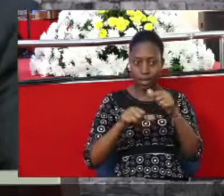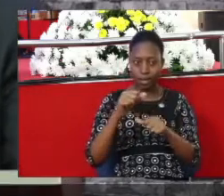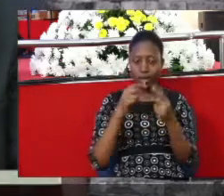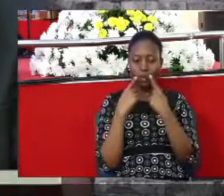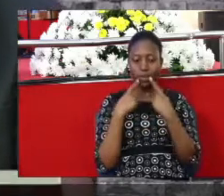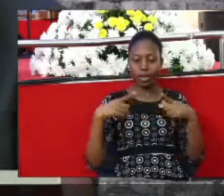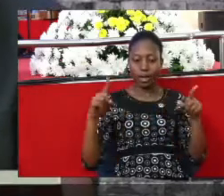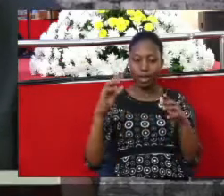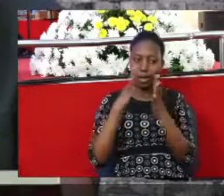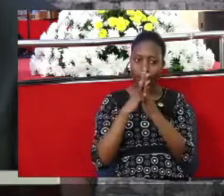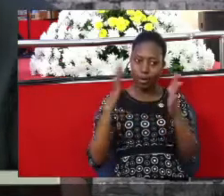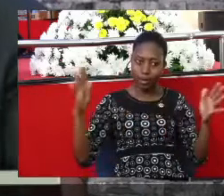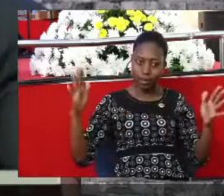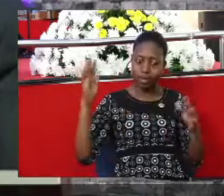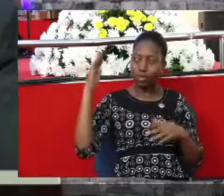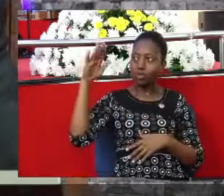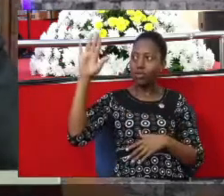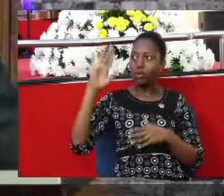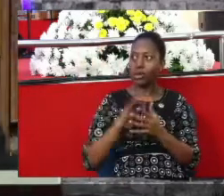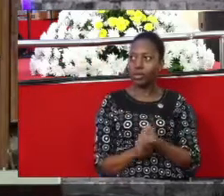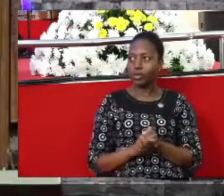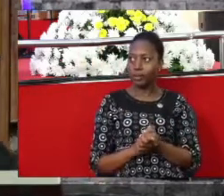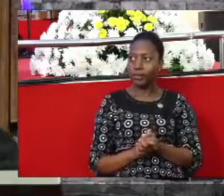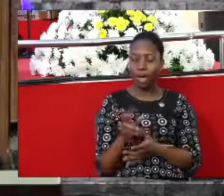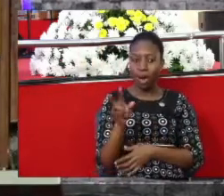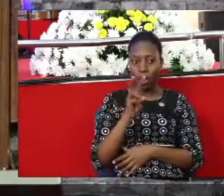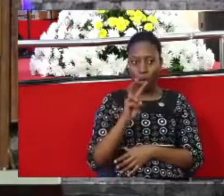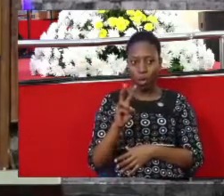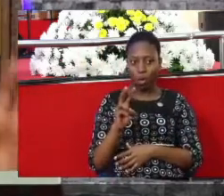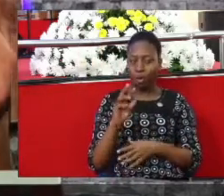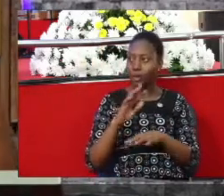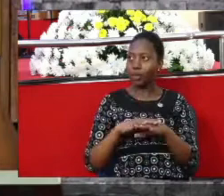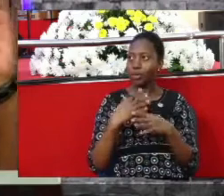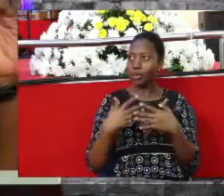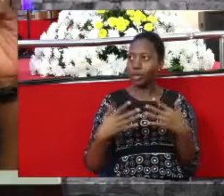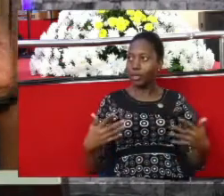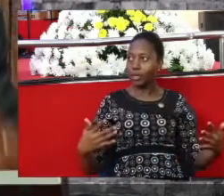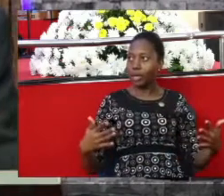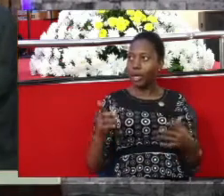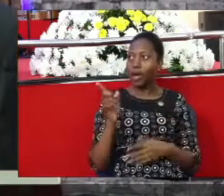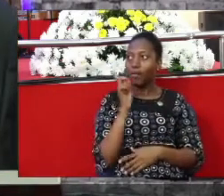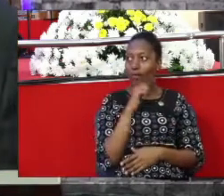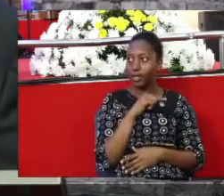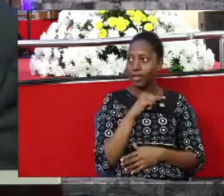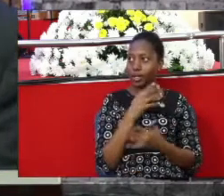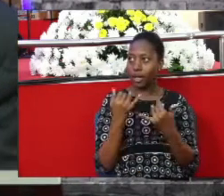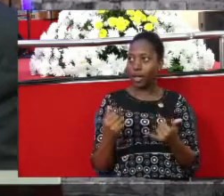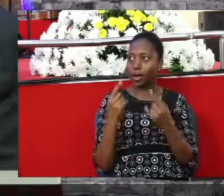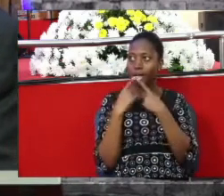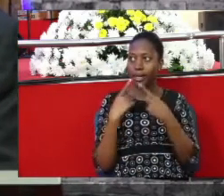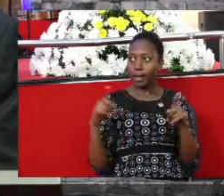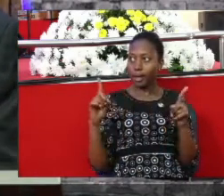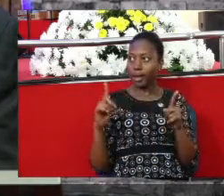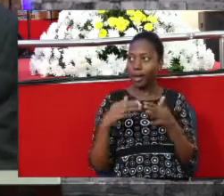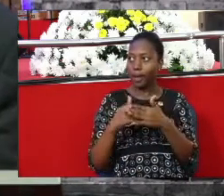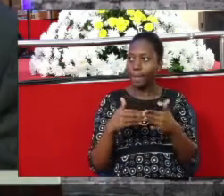Isaiah 42 verse 9, behold, the former things have come to pass, and now new things I declare. Before they spring forth,